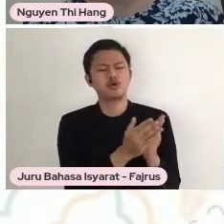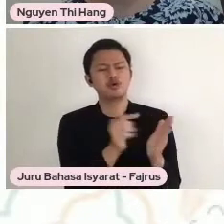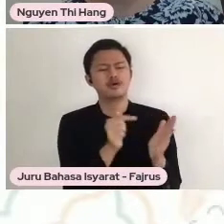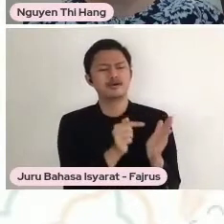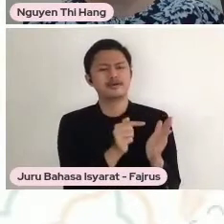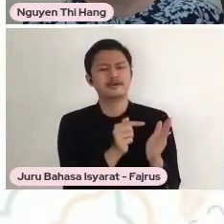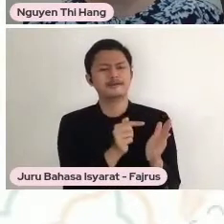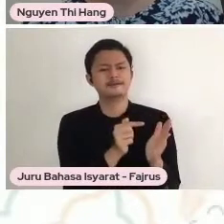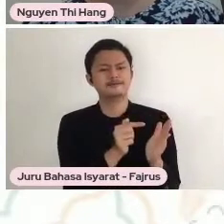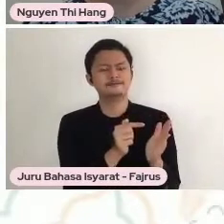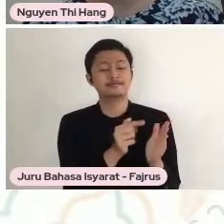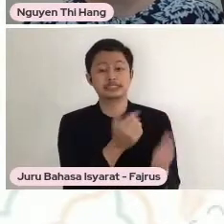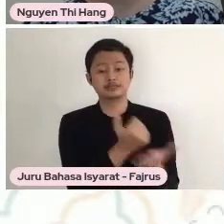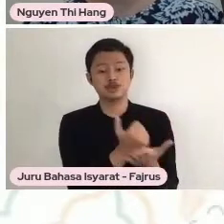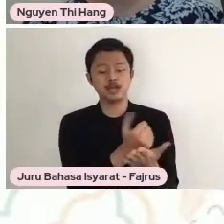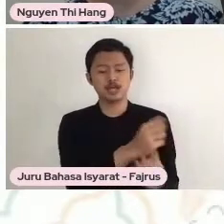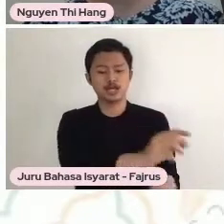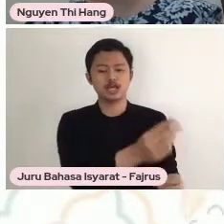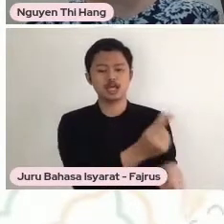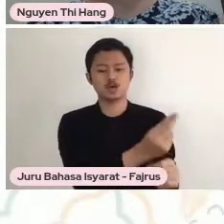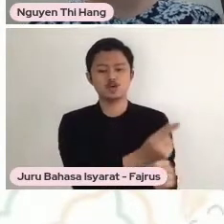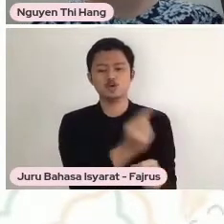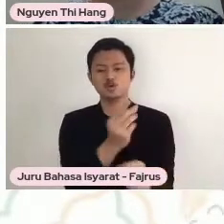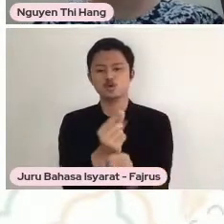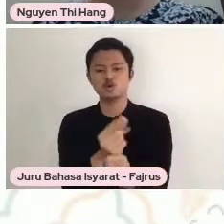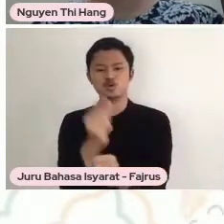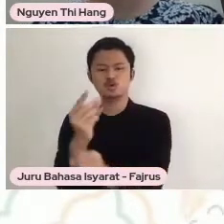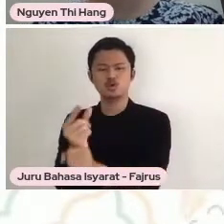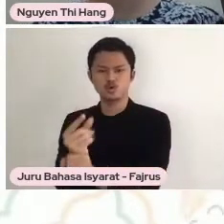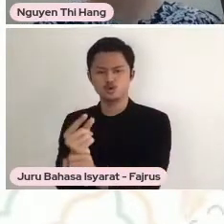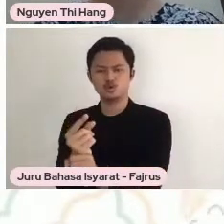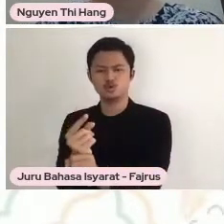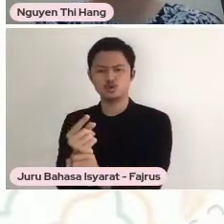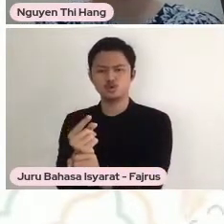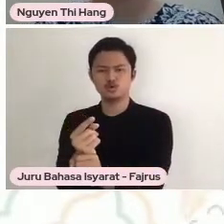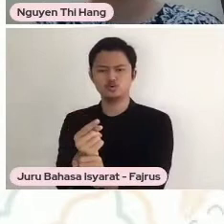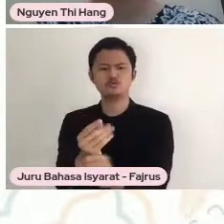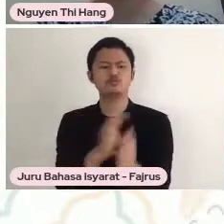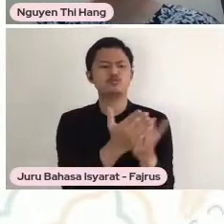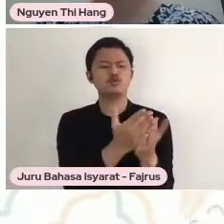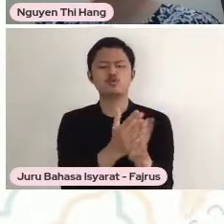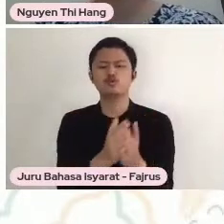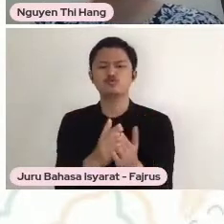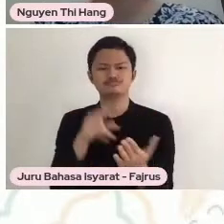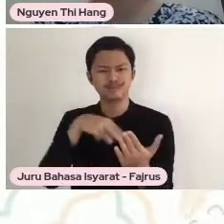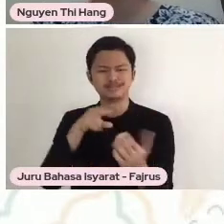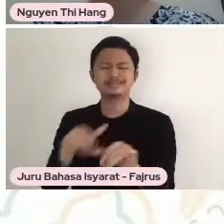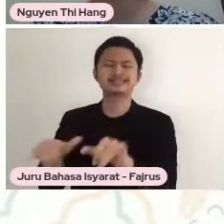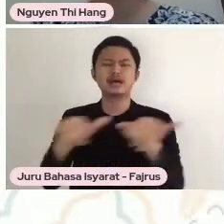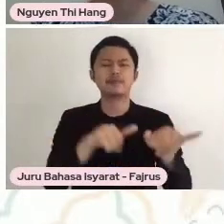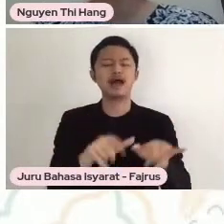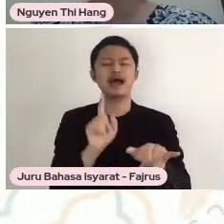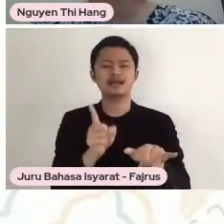Every teacher have the same book to read, and then